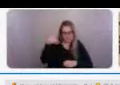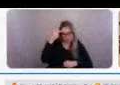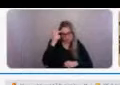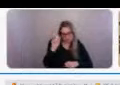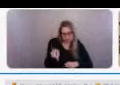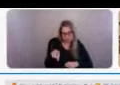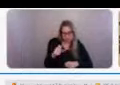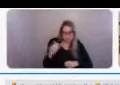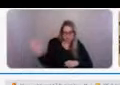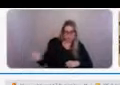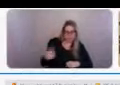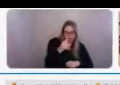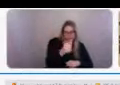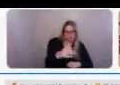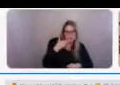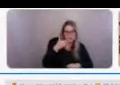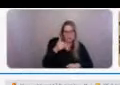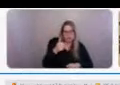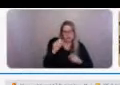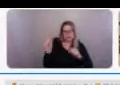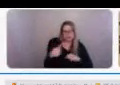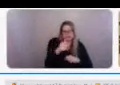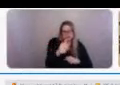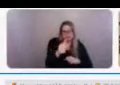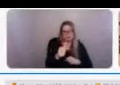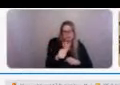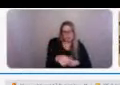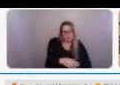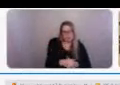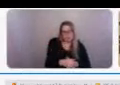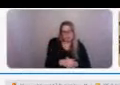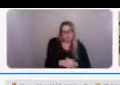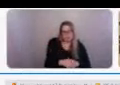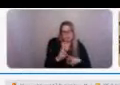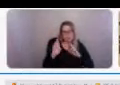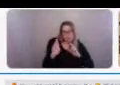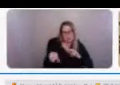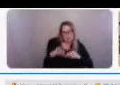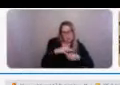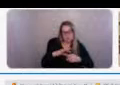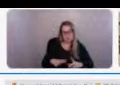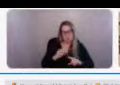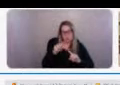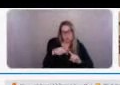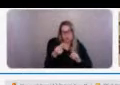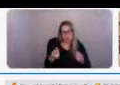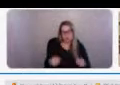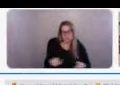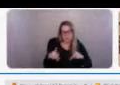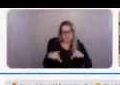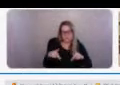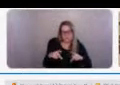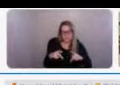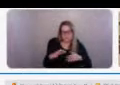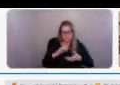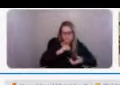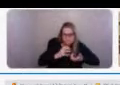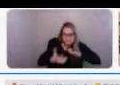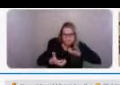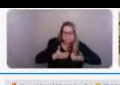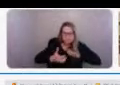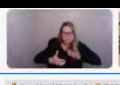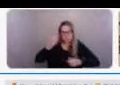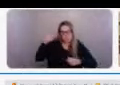candidates and those familiar with the issues that would respond to the voters when that happens people become engaged in the political process their